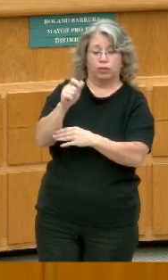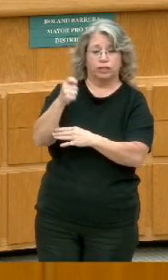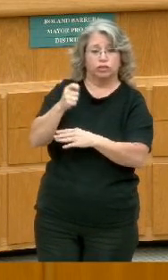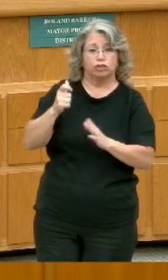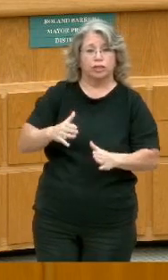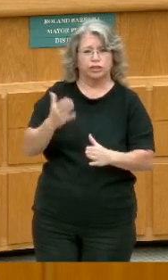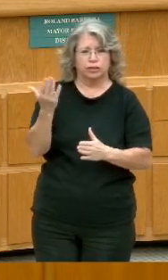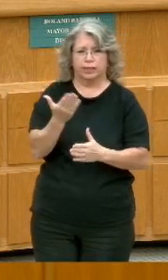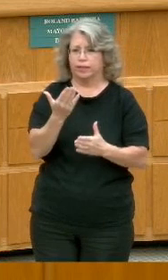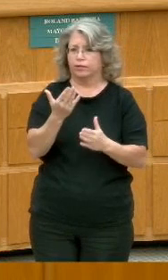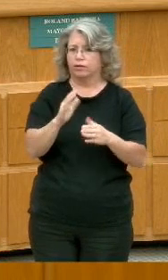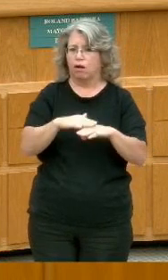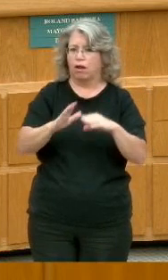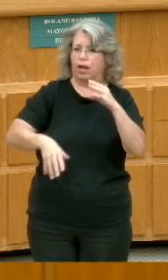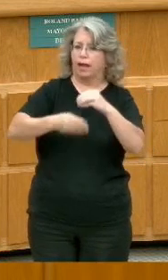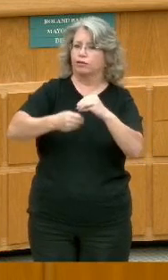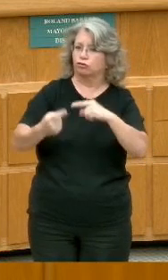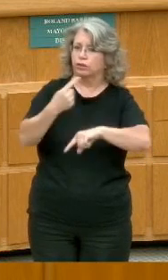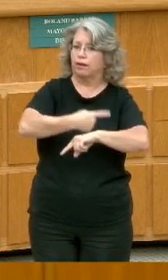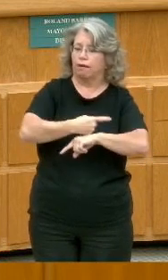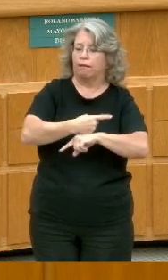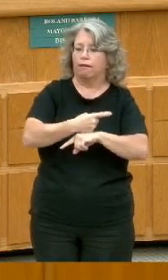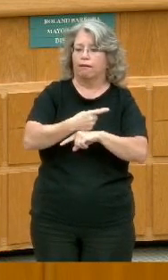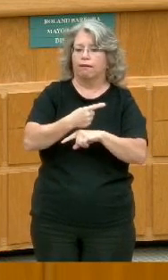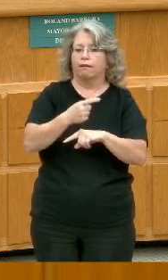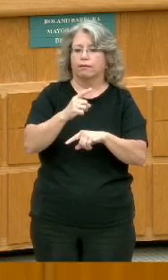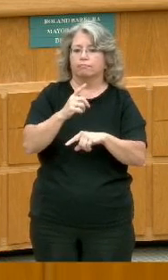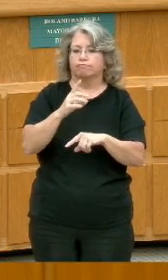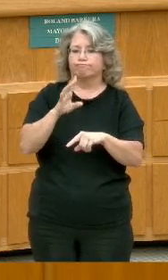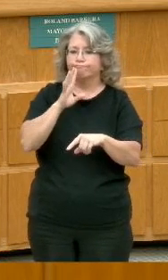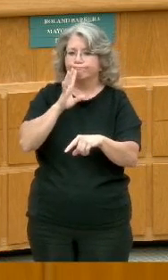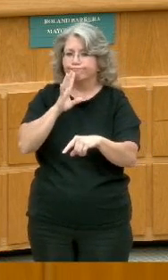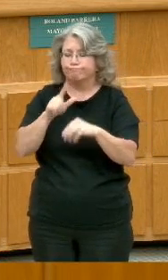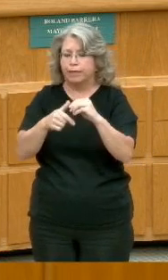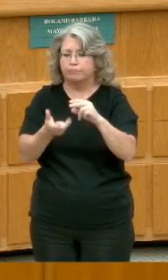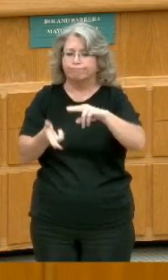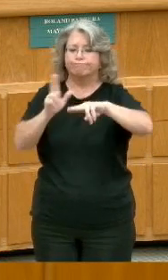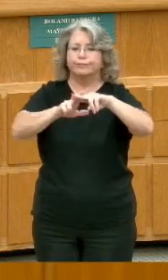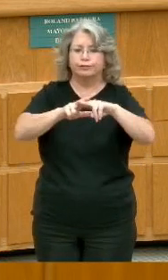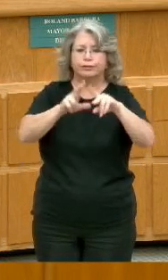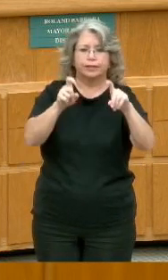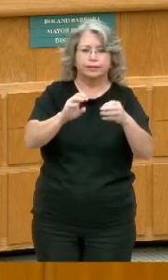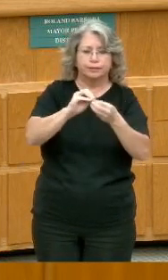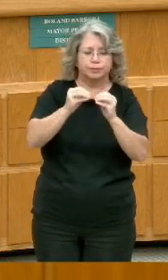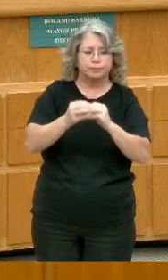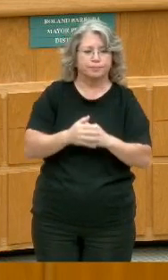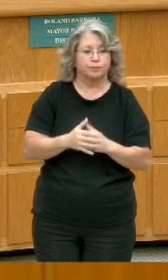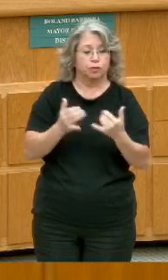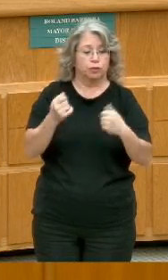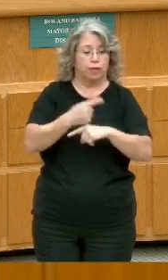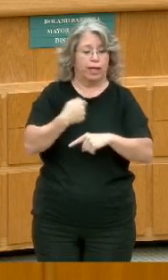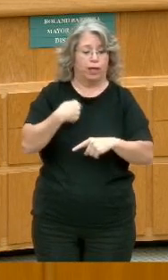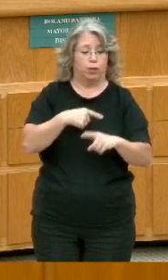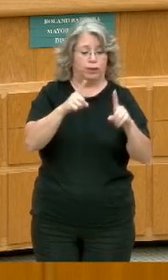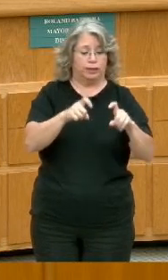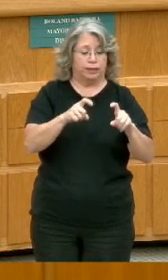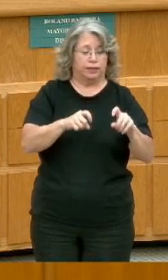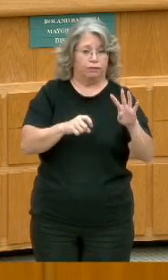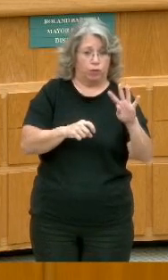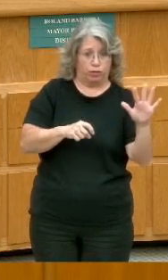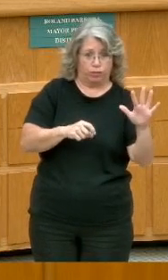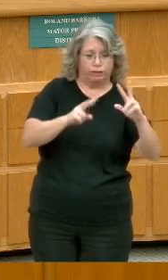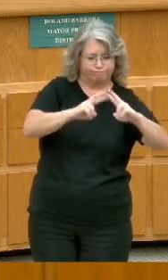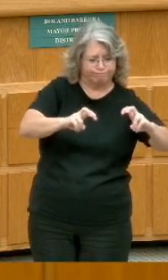can increase testing. But today in the city's labs, we tested 43 specimens, and we did